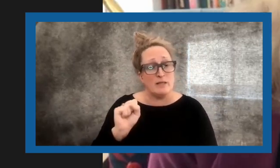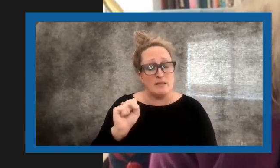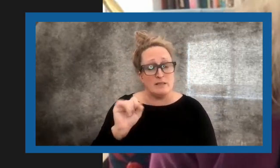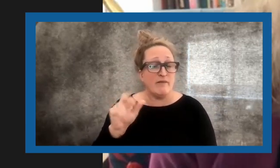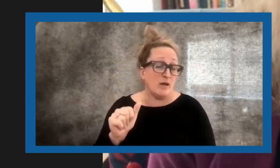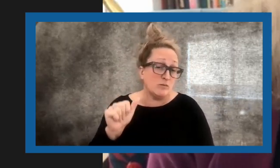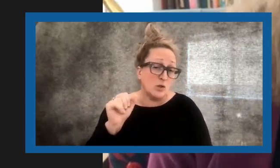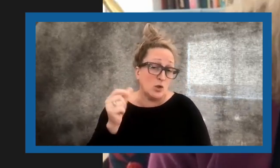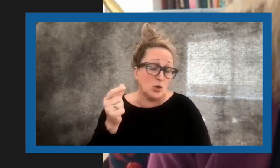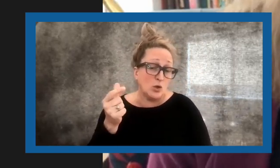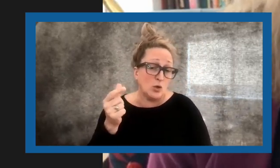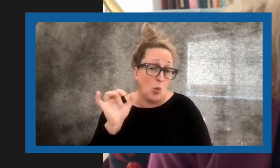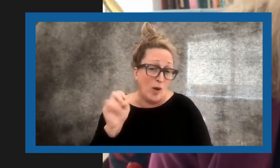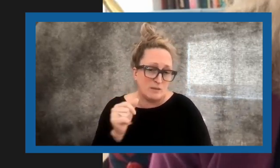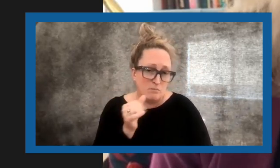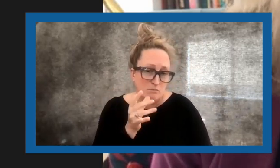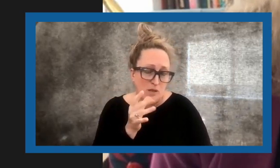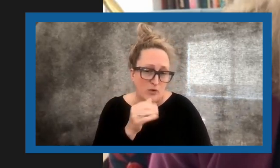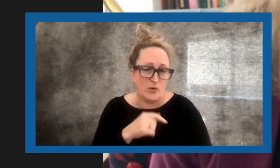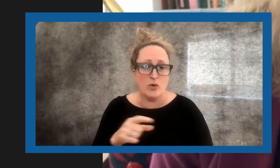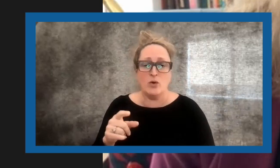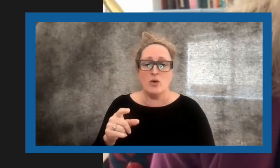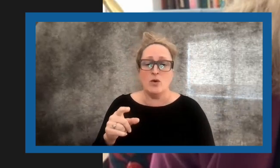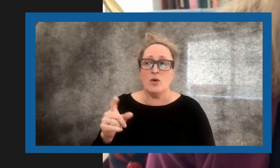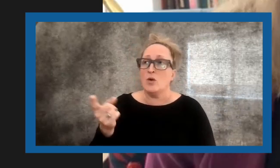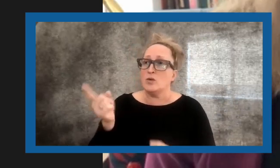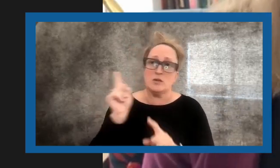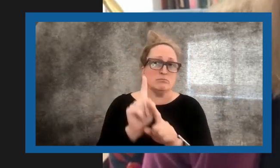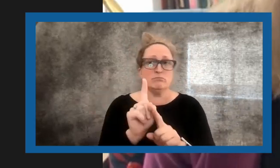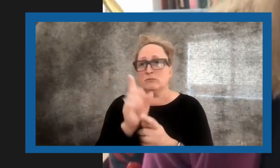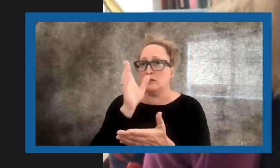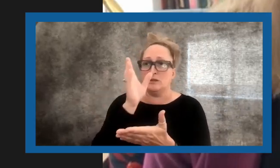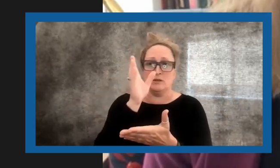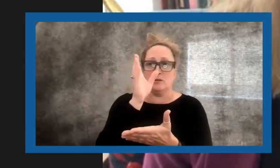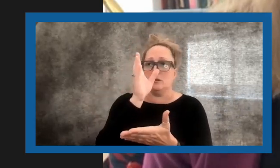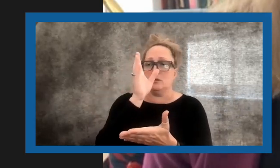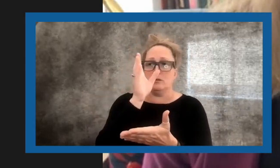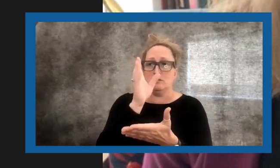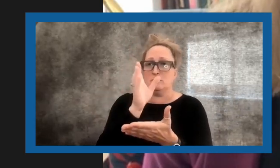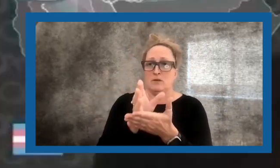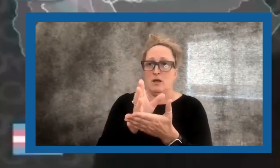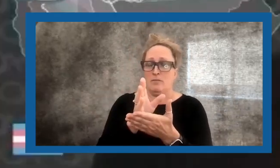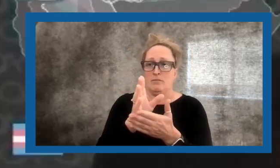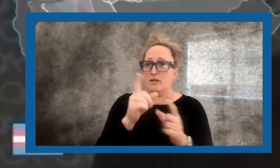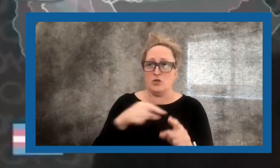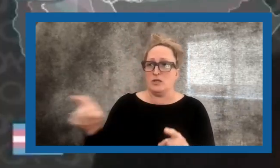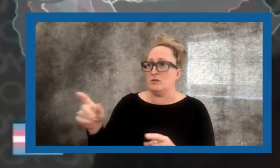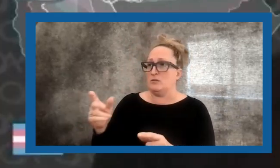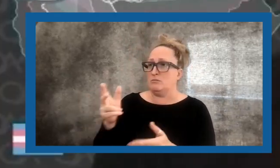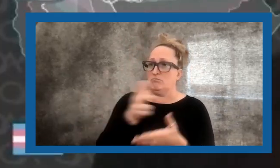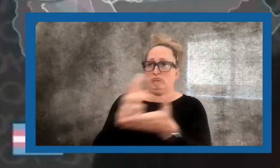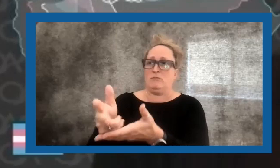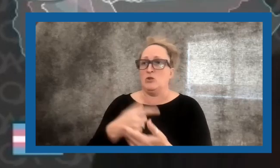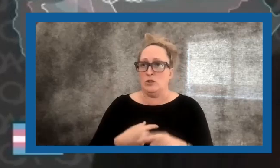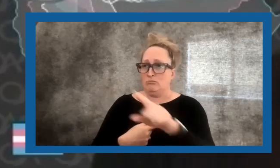mother, and we were in a car together, and she stopped in front of this house and she said, "Right there," and pointed, and it was the house